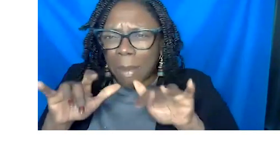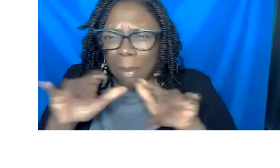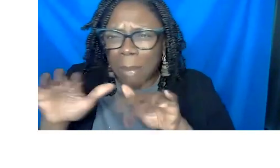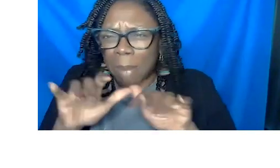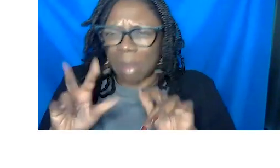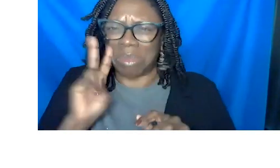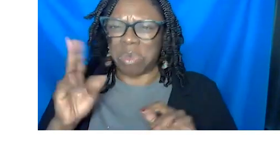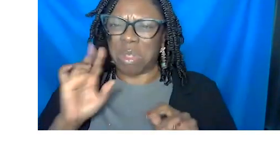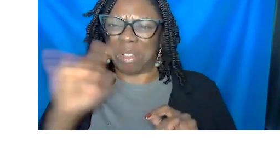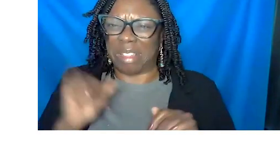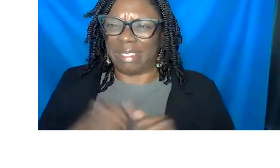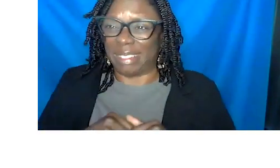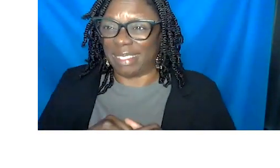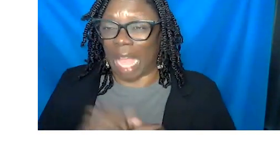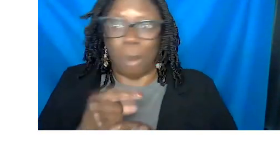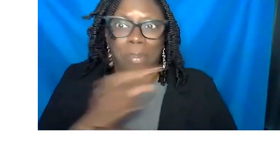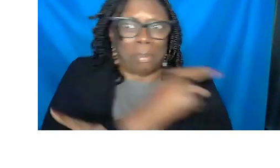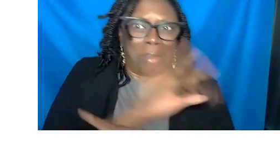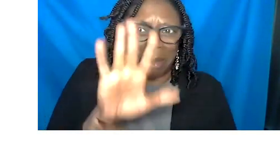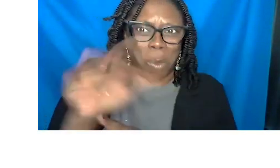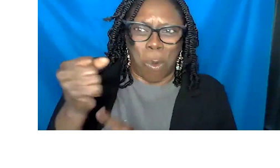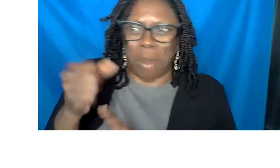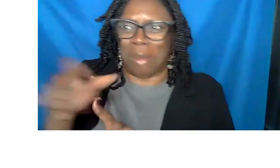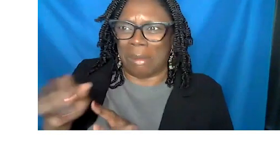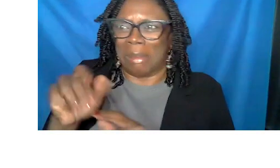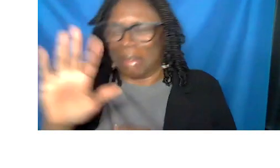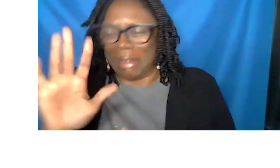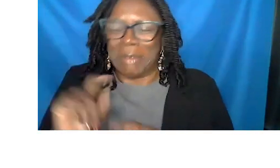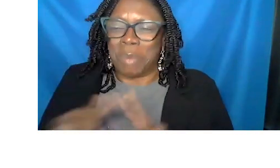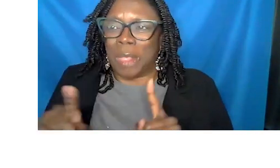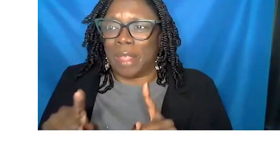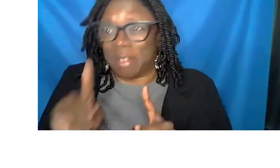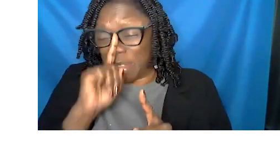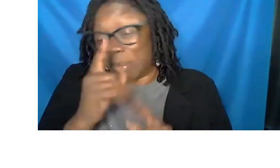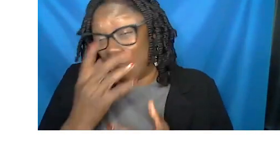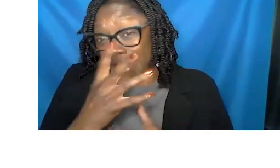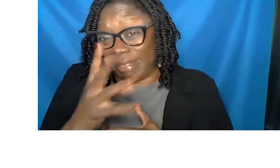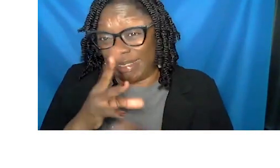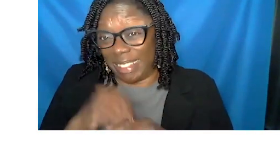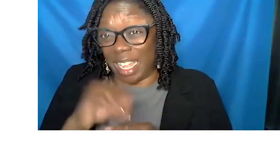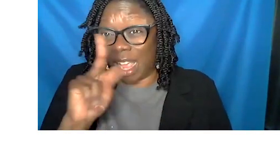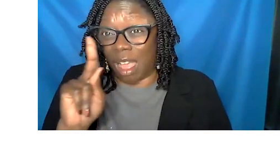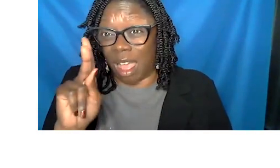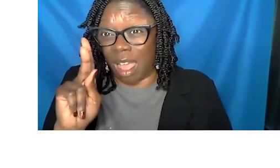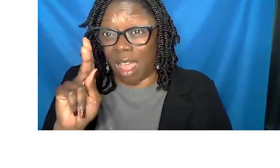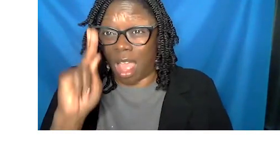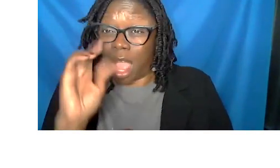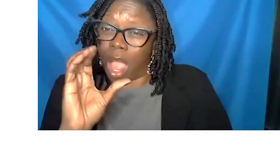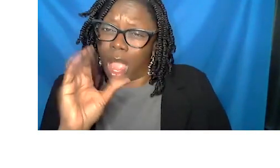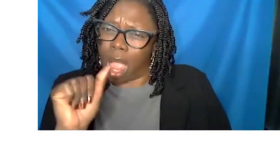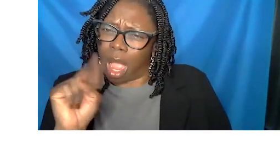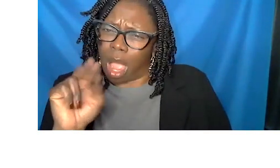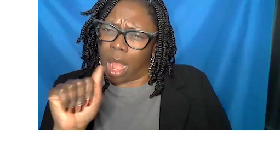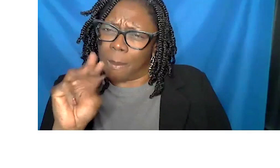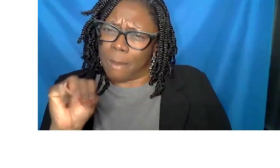This is kind of off topics. I don't want to go too far in this, but you might want to just jump into Conmigo and check it out and see what it can